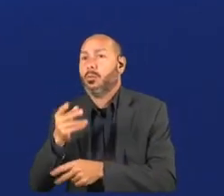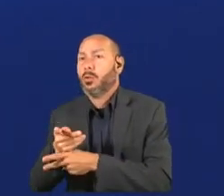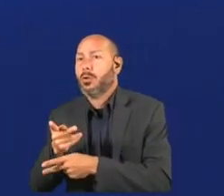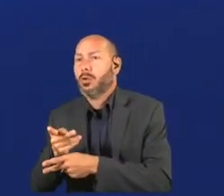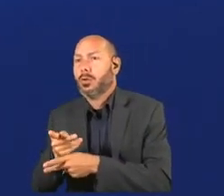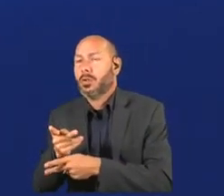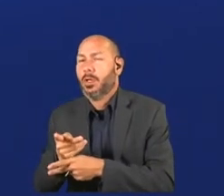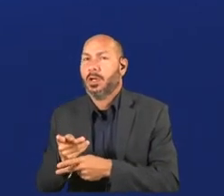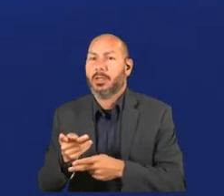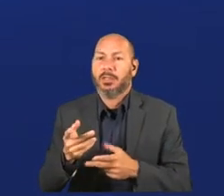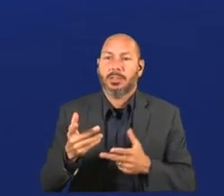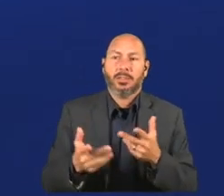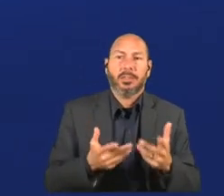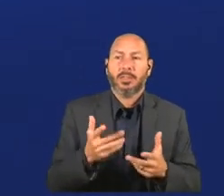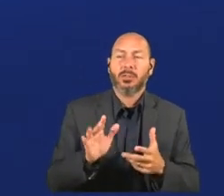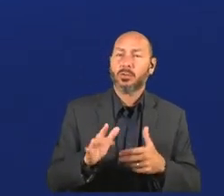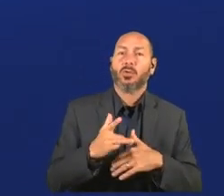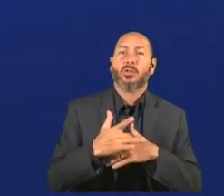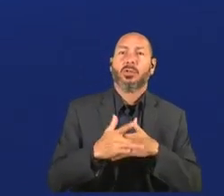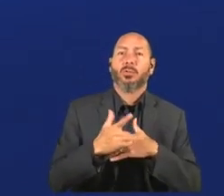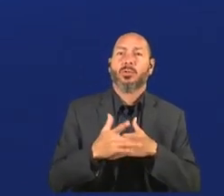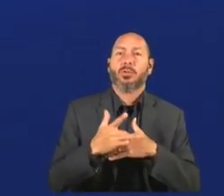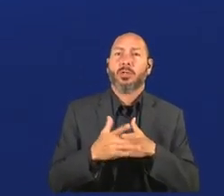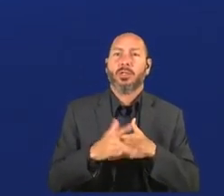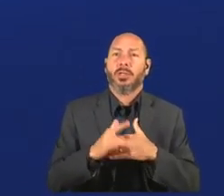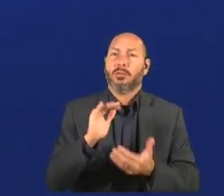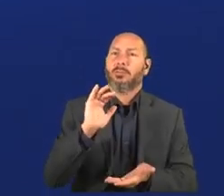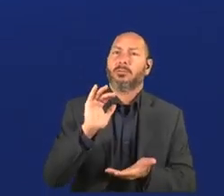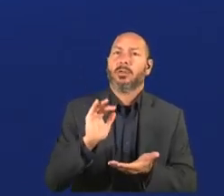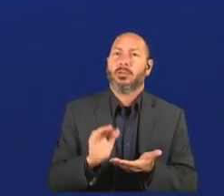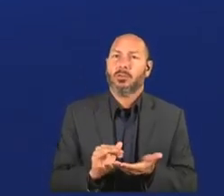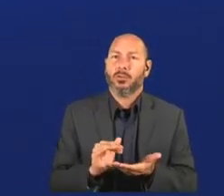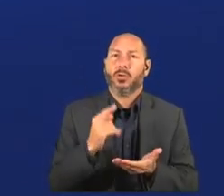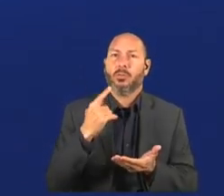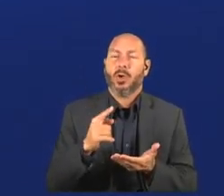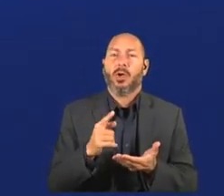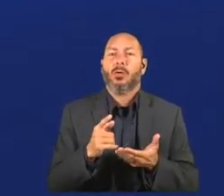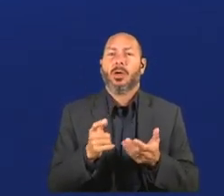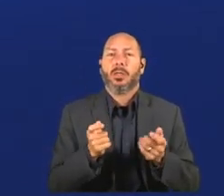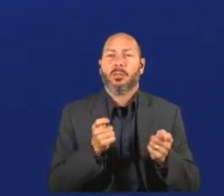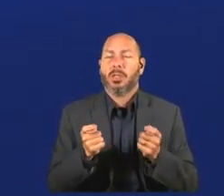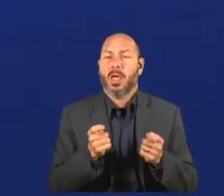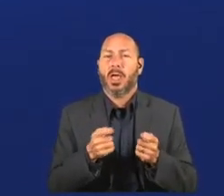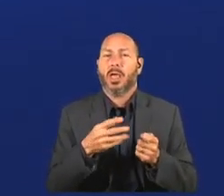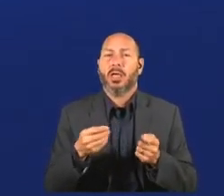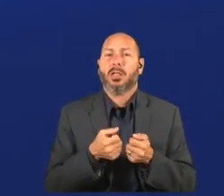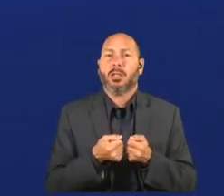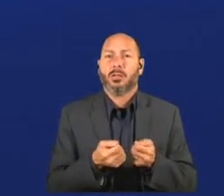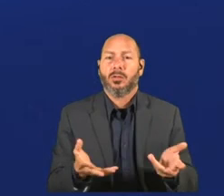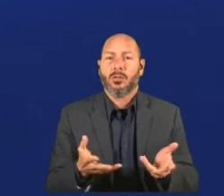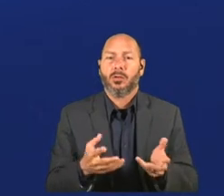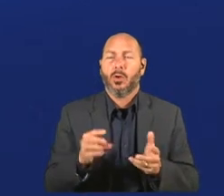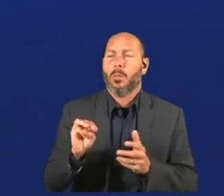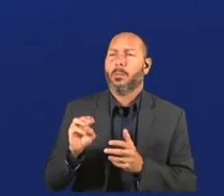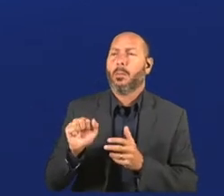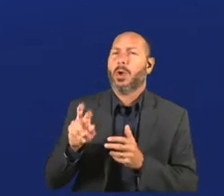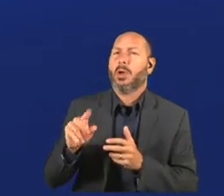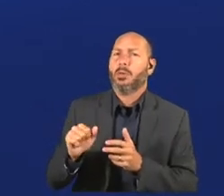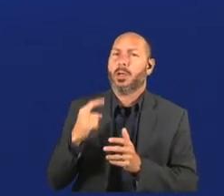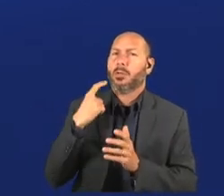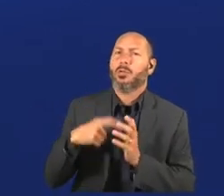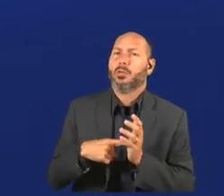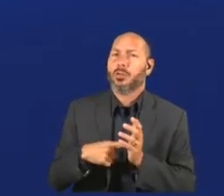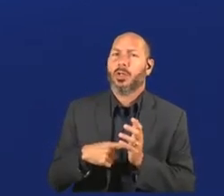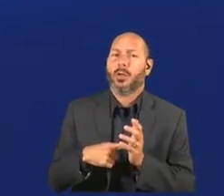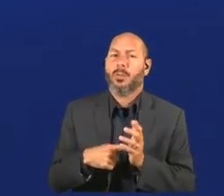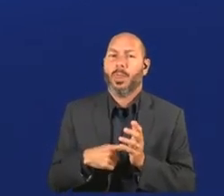terms of the availability of that personnel to manage or deliver healthcare services. And as Maria noted, and perhaps not